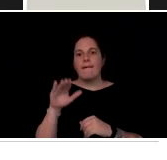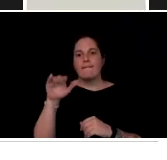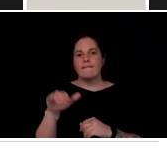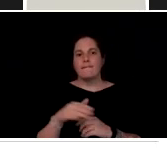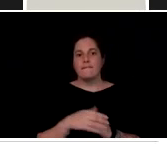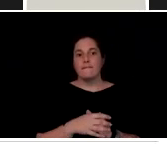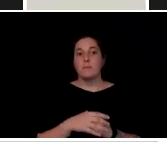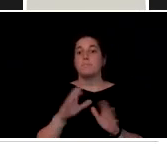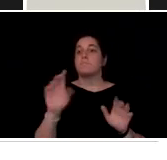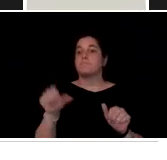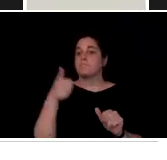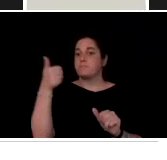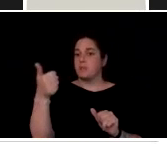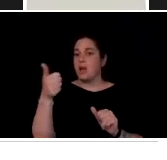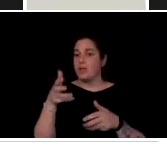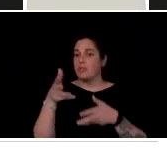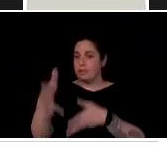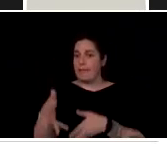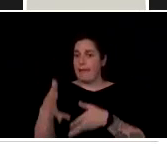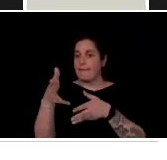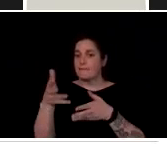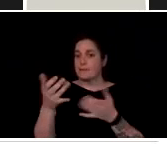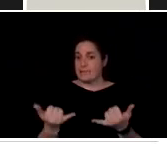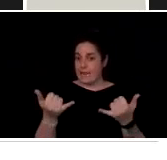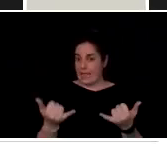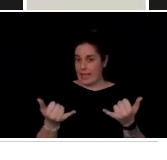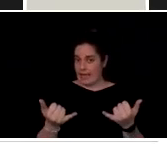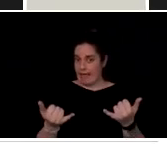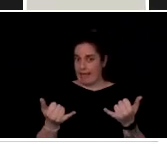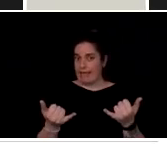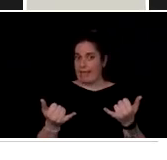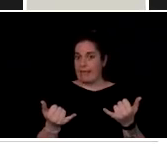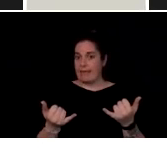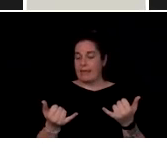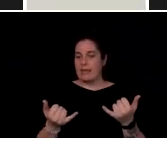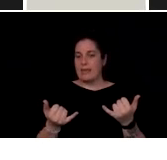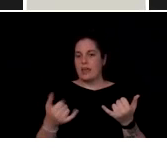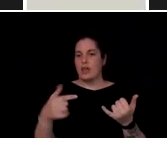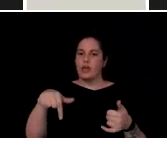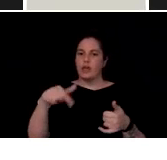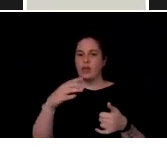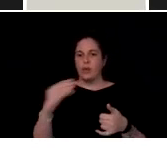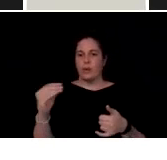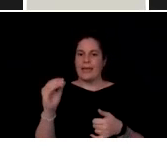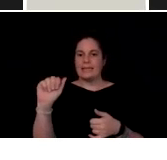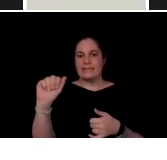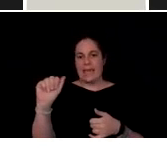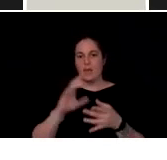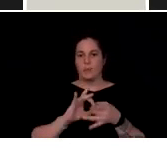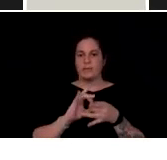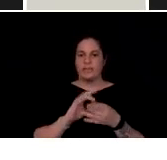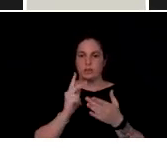the only other thing we have left on our plate today is the Q&A regarding the